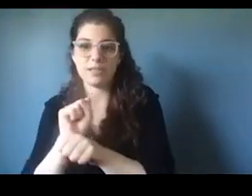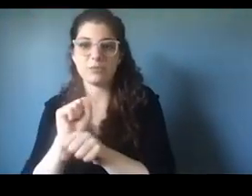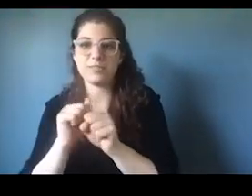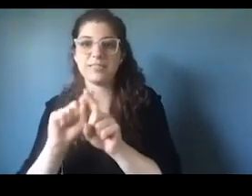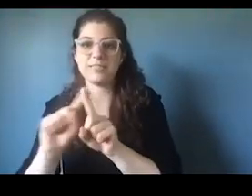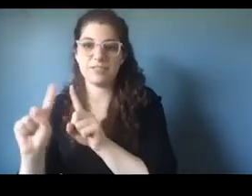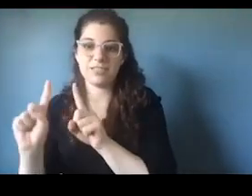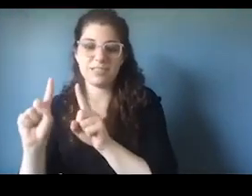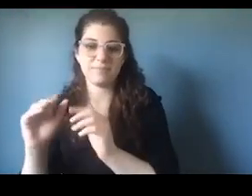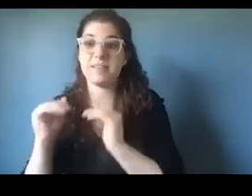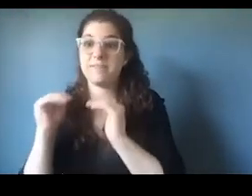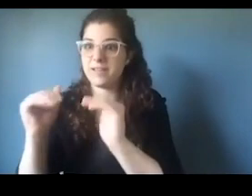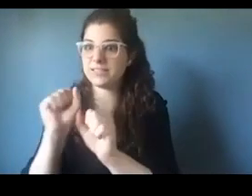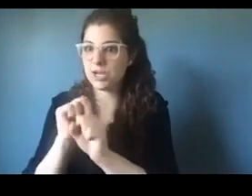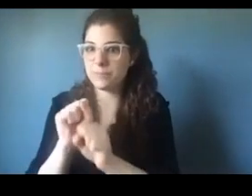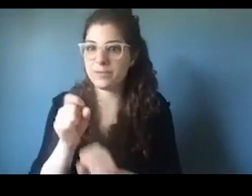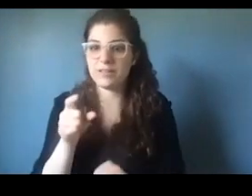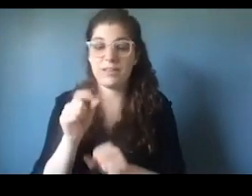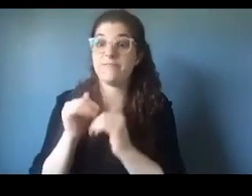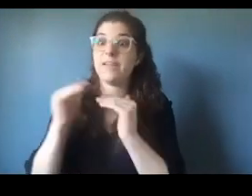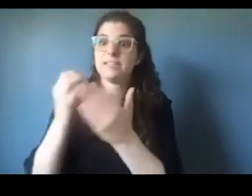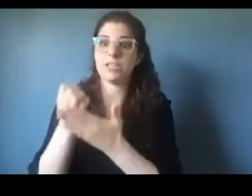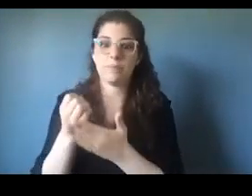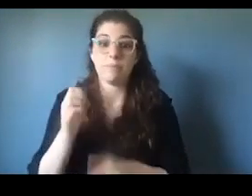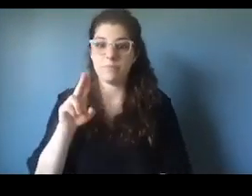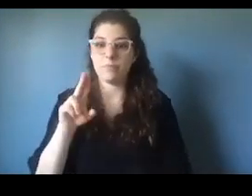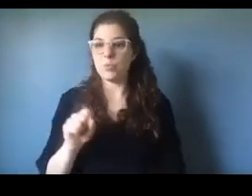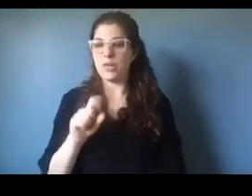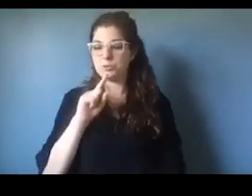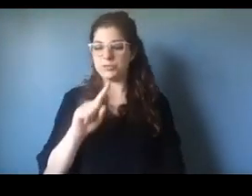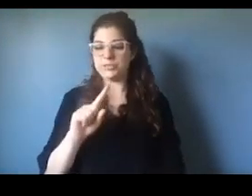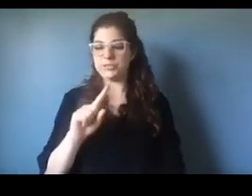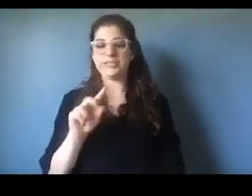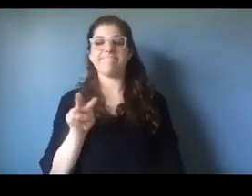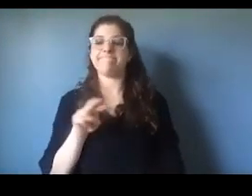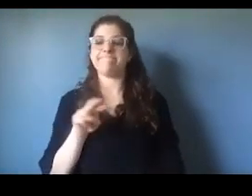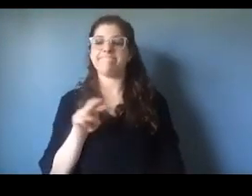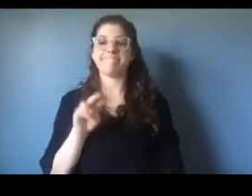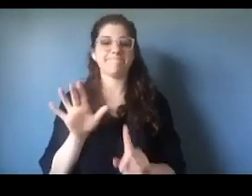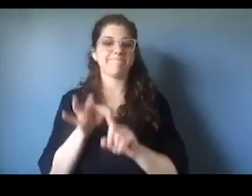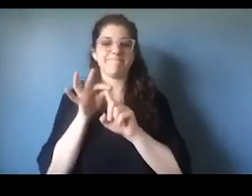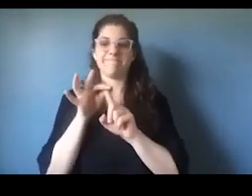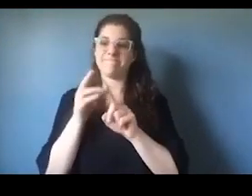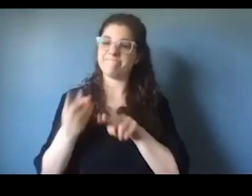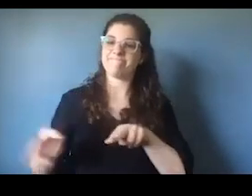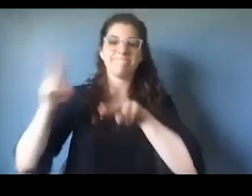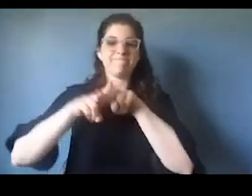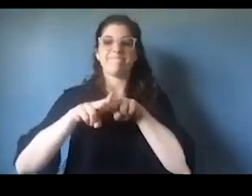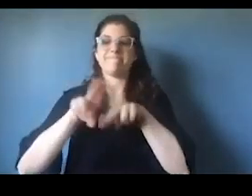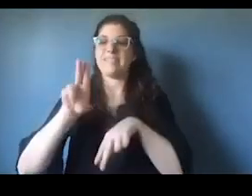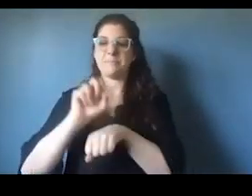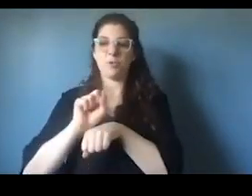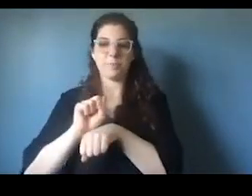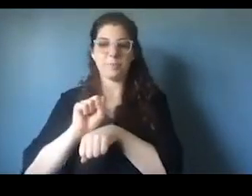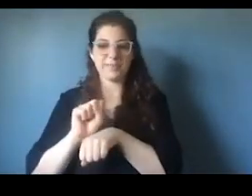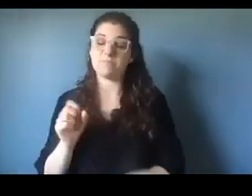advanced economies, is just that, you know, the U.S. has really seen kind of a uniquely large increase in unemployment. Now, it's